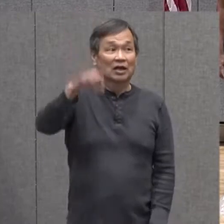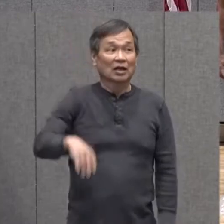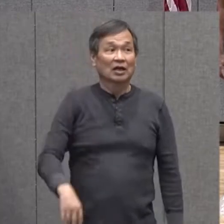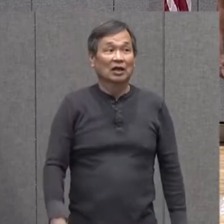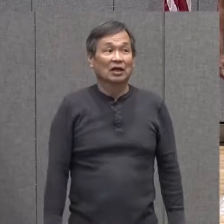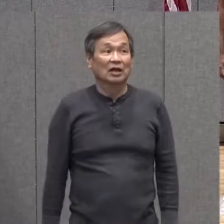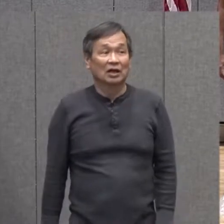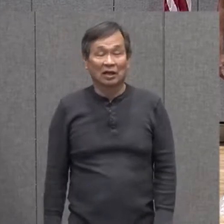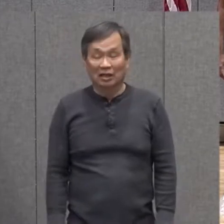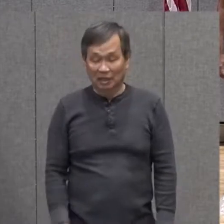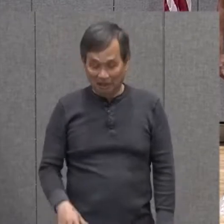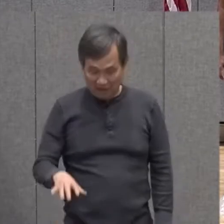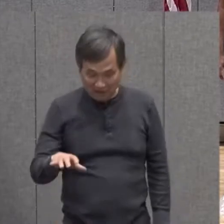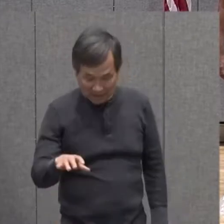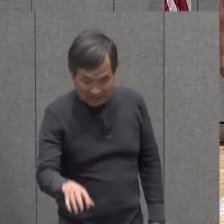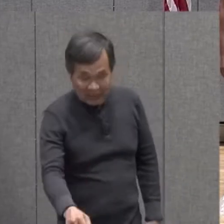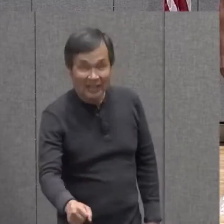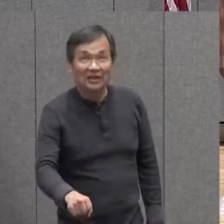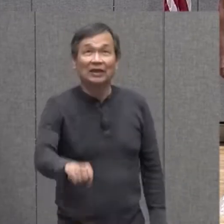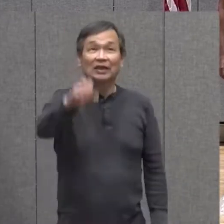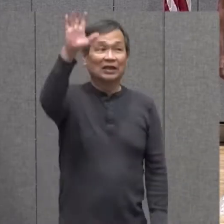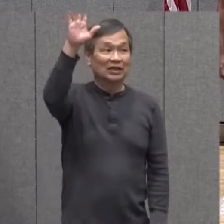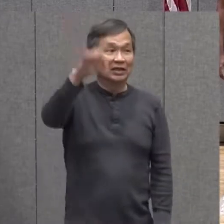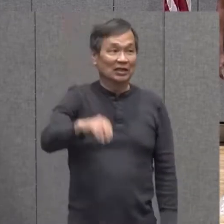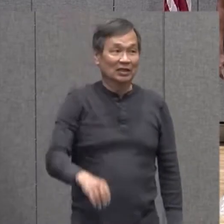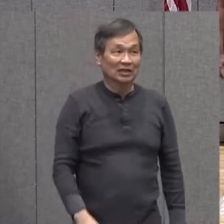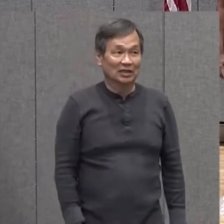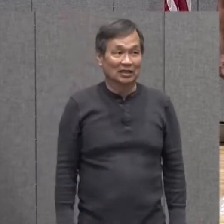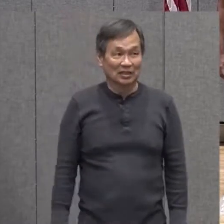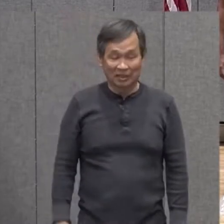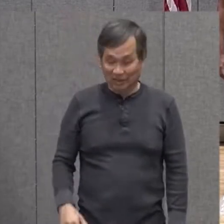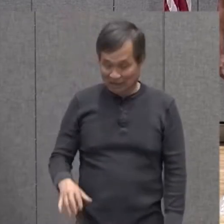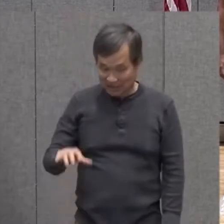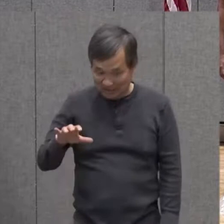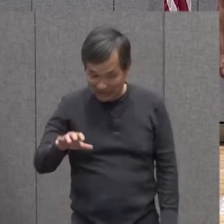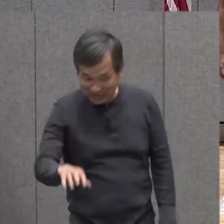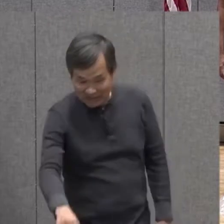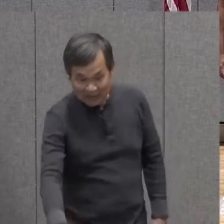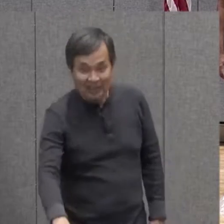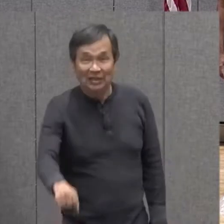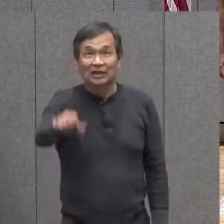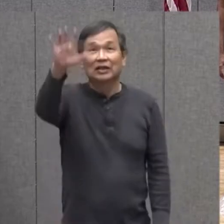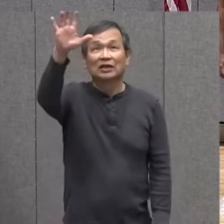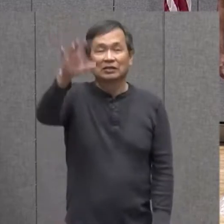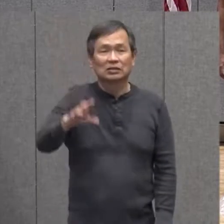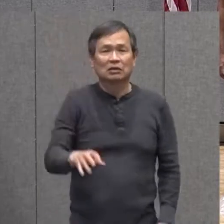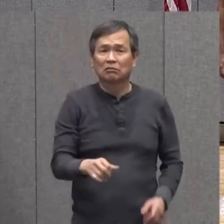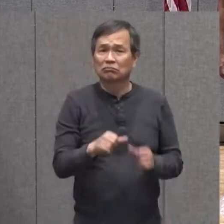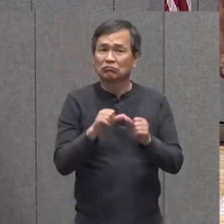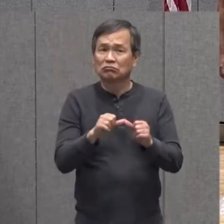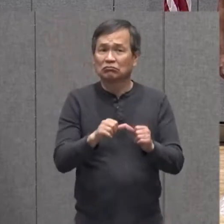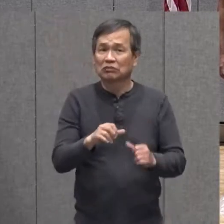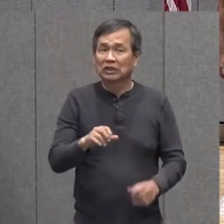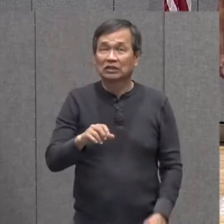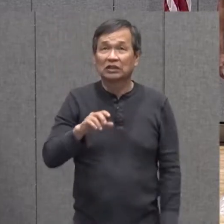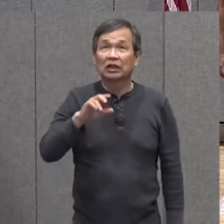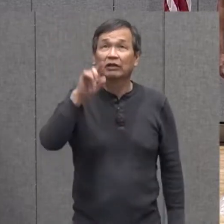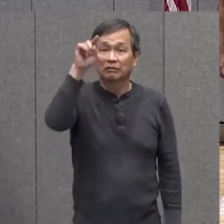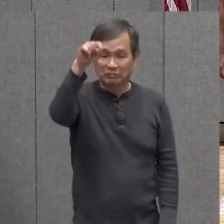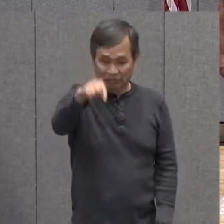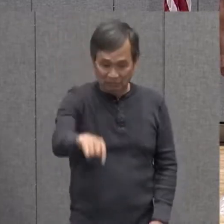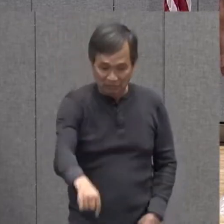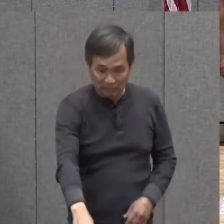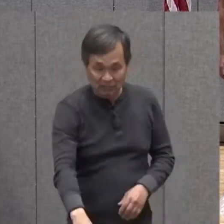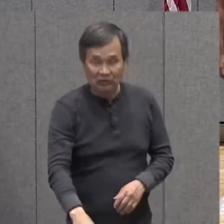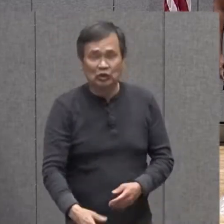up. I'm going to throw that in the air, and then I'll take my second bag, and I'm just going to keep on doing that in that same pattern. I'm going